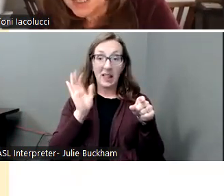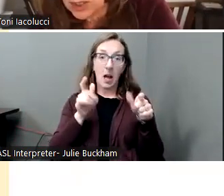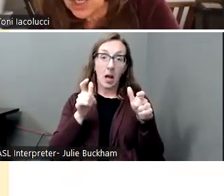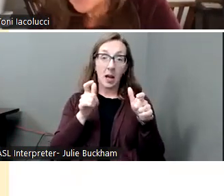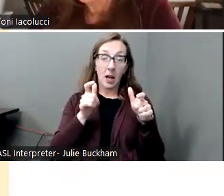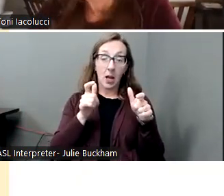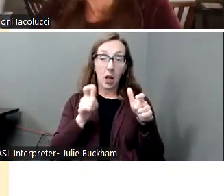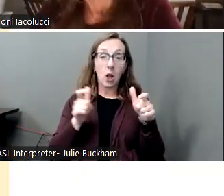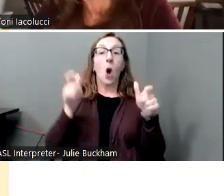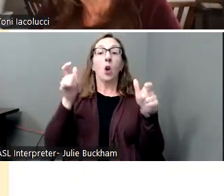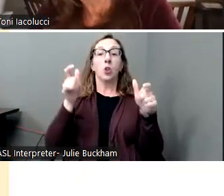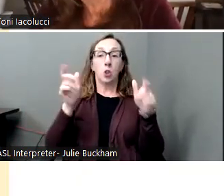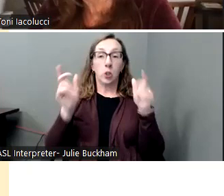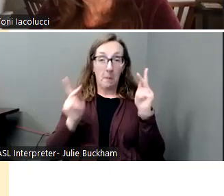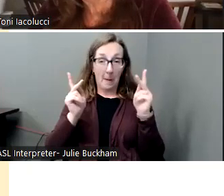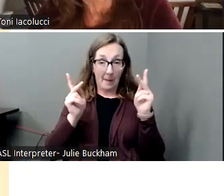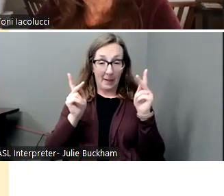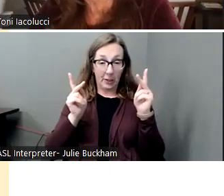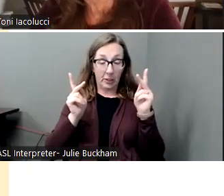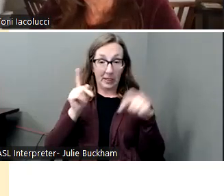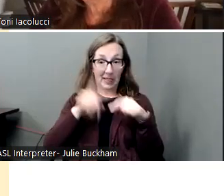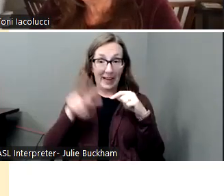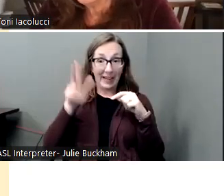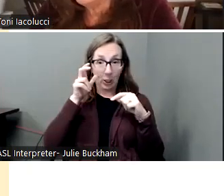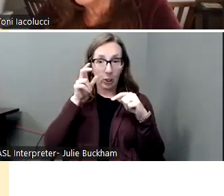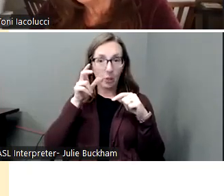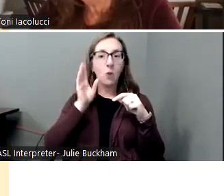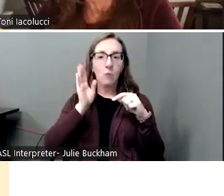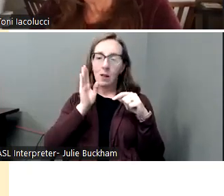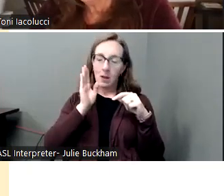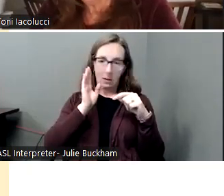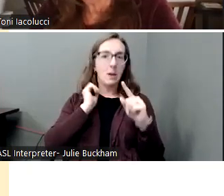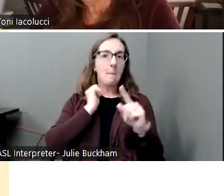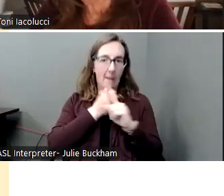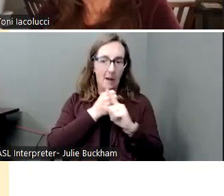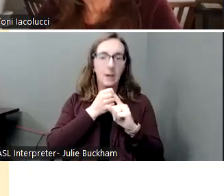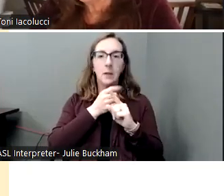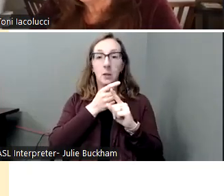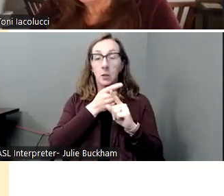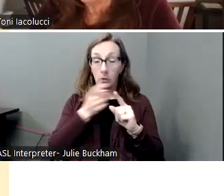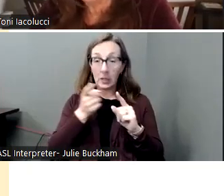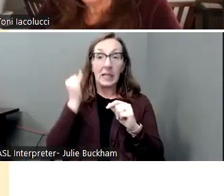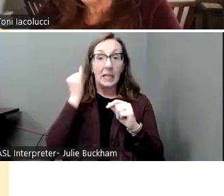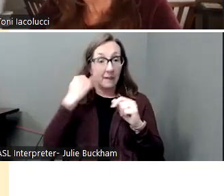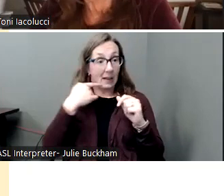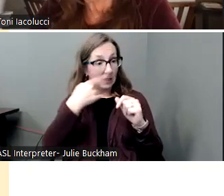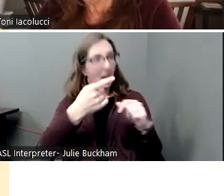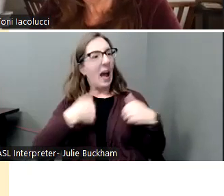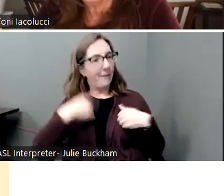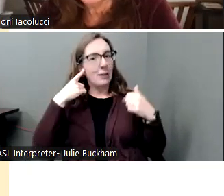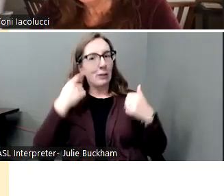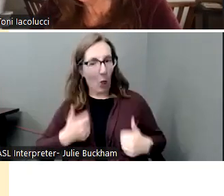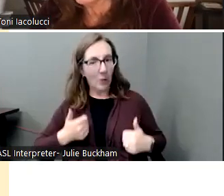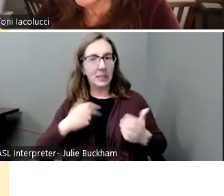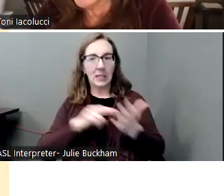can't hear. I think it's why there's this strong orientation to think that as soon as you say you have hearing loss, it means